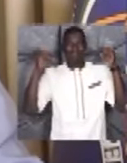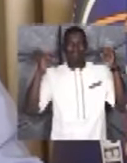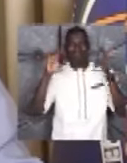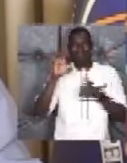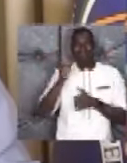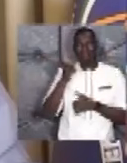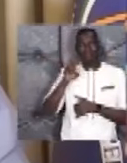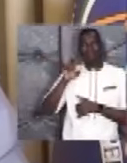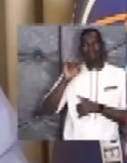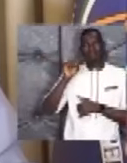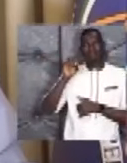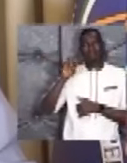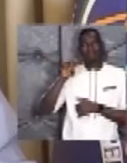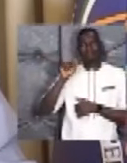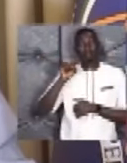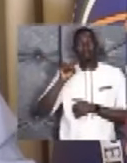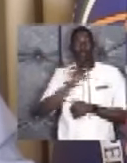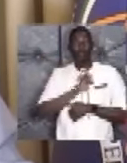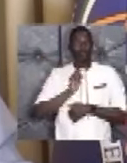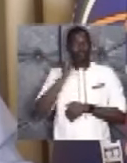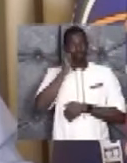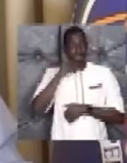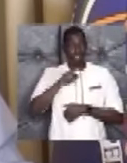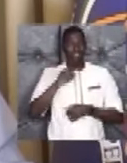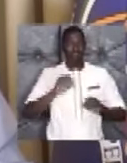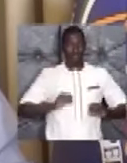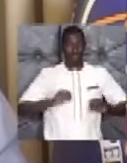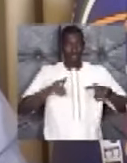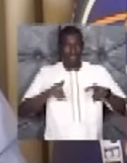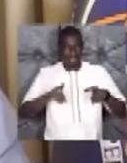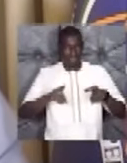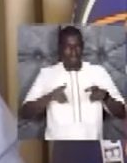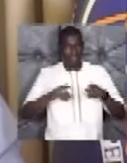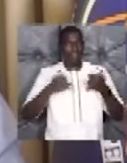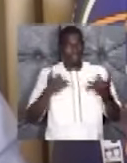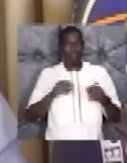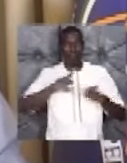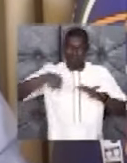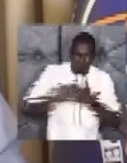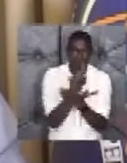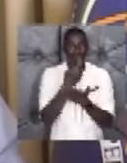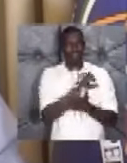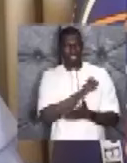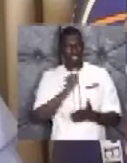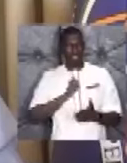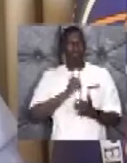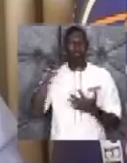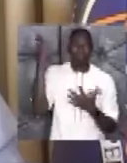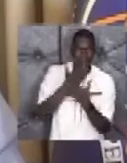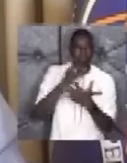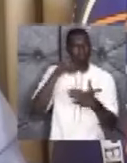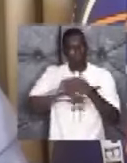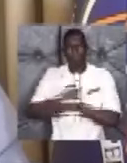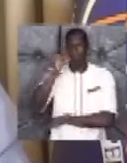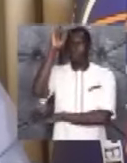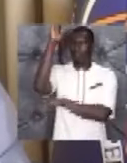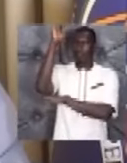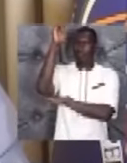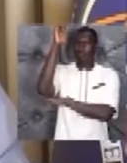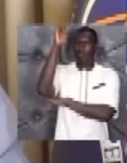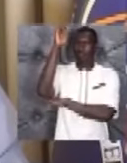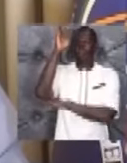We should take this moment as an opportunity to renew our faith in the